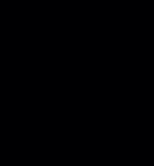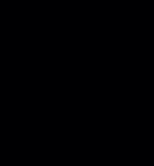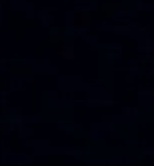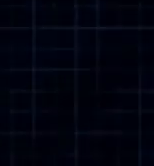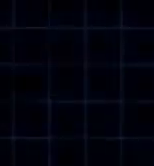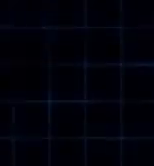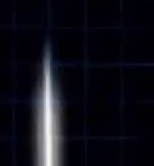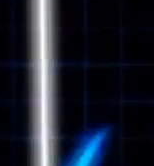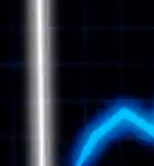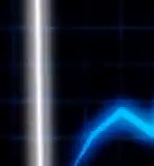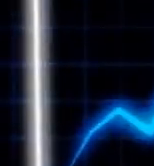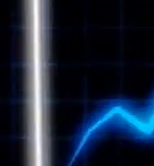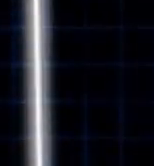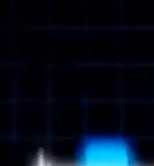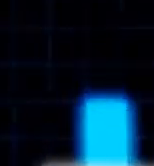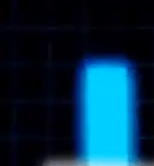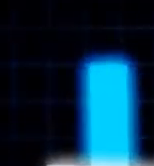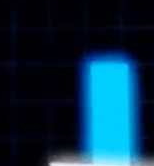ibiti.